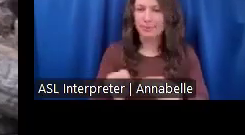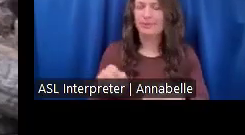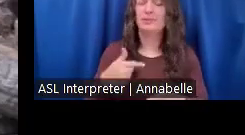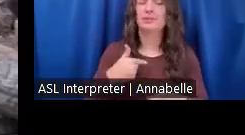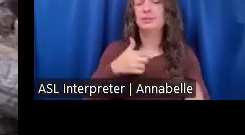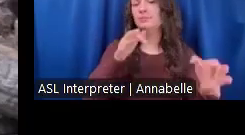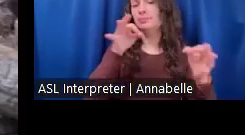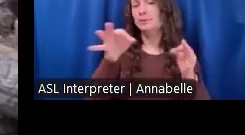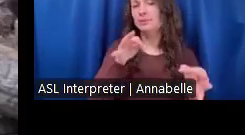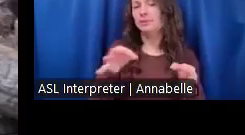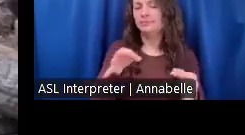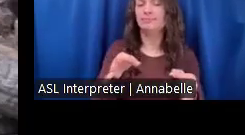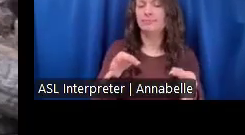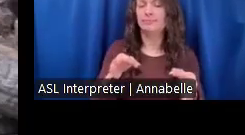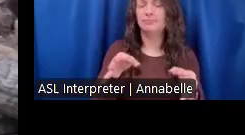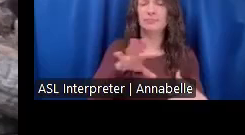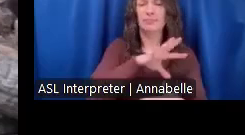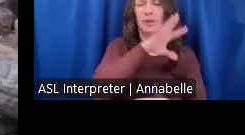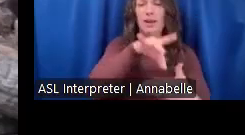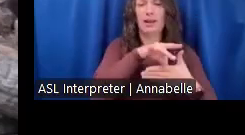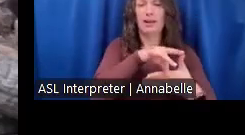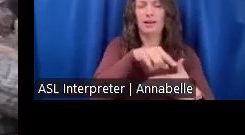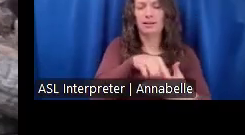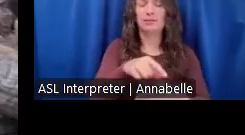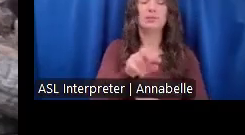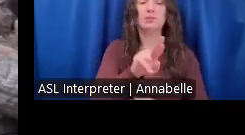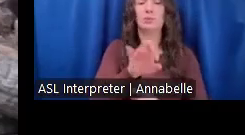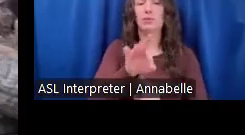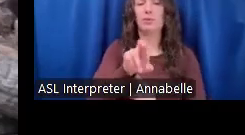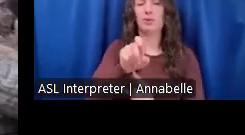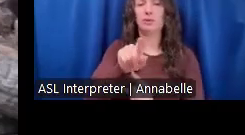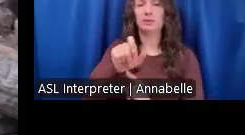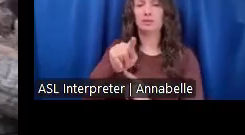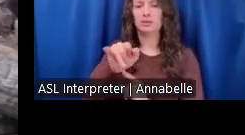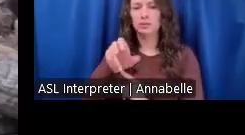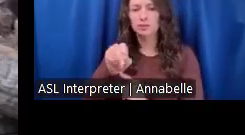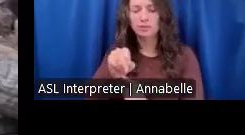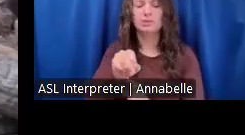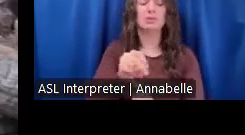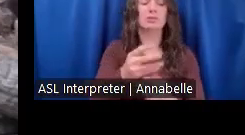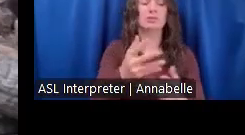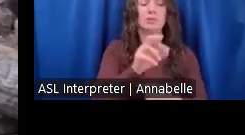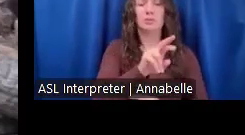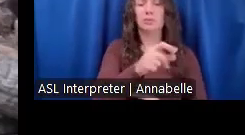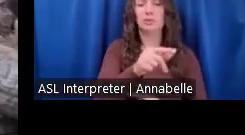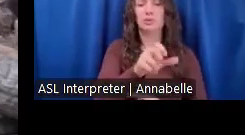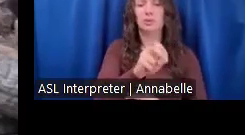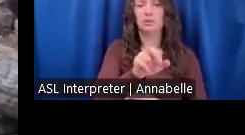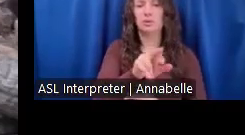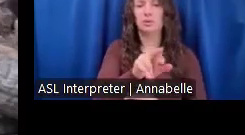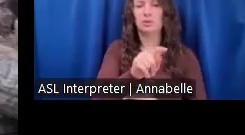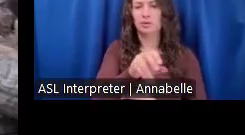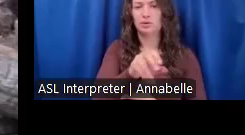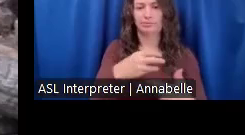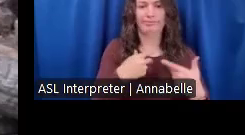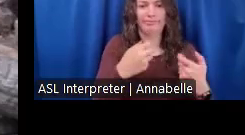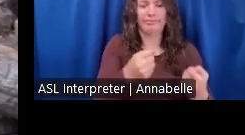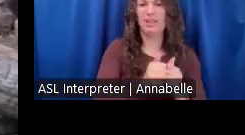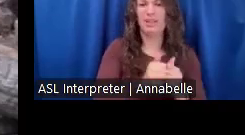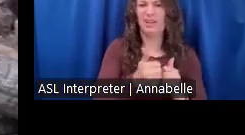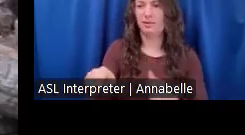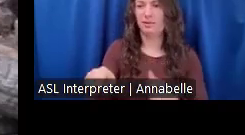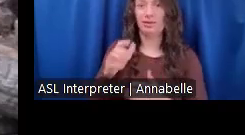for thinking about reforestation and regeneration in a changing environment. And so regardless of where you're logging into